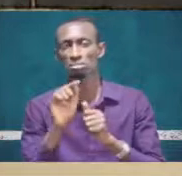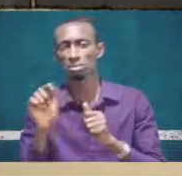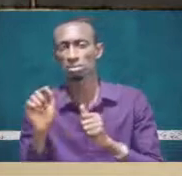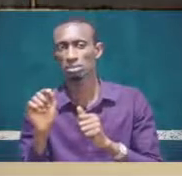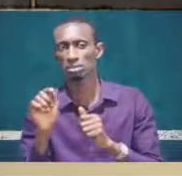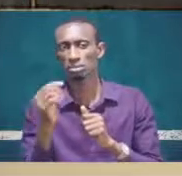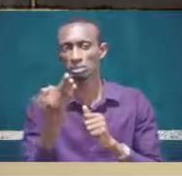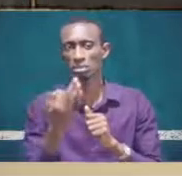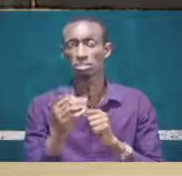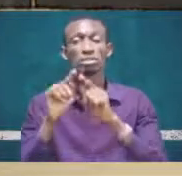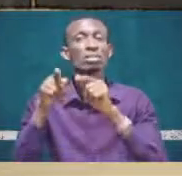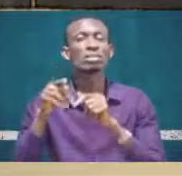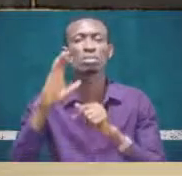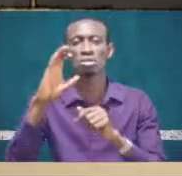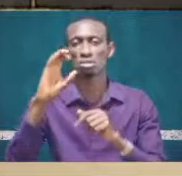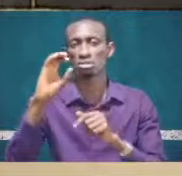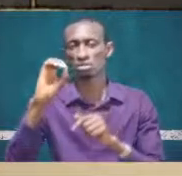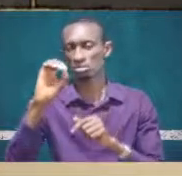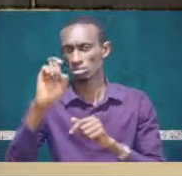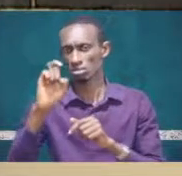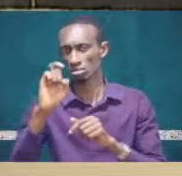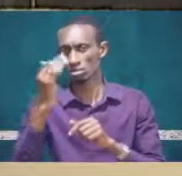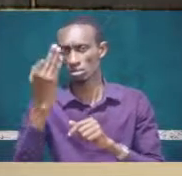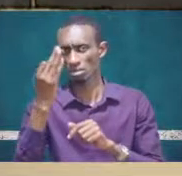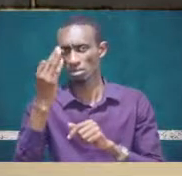cosine cubed x plus c.